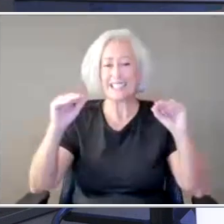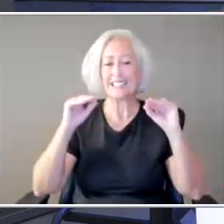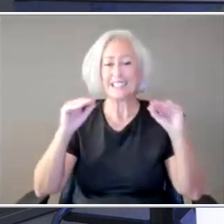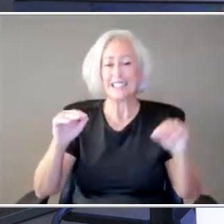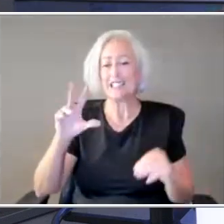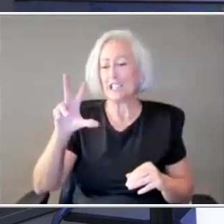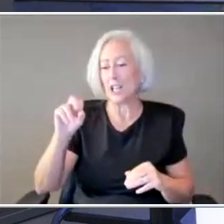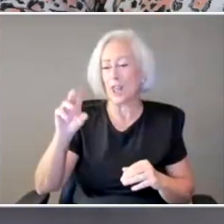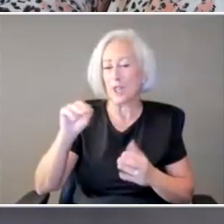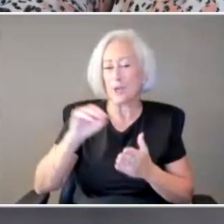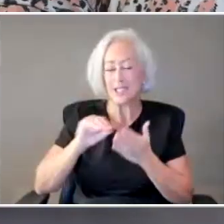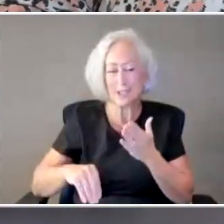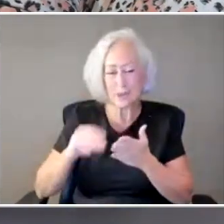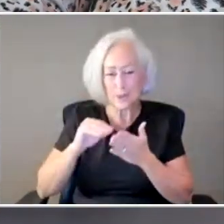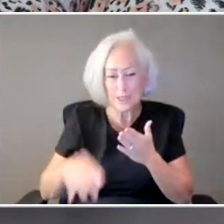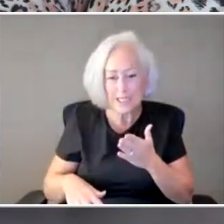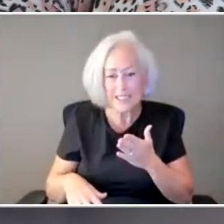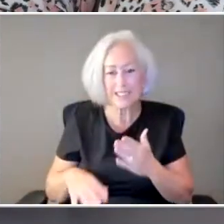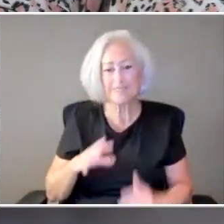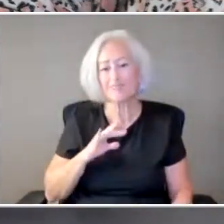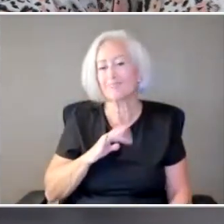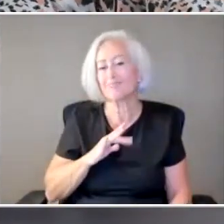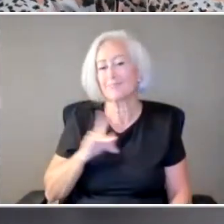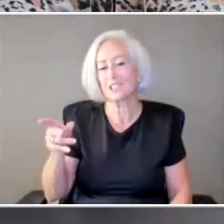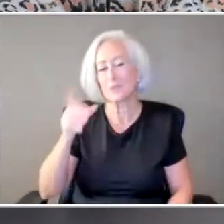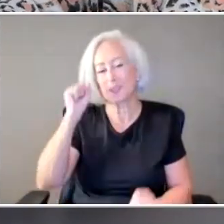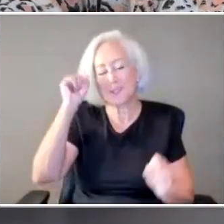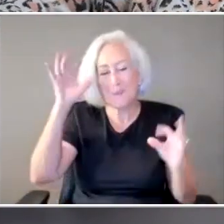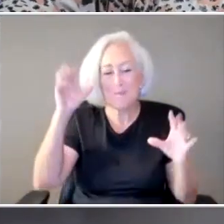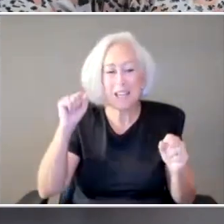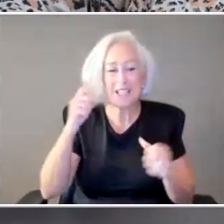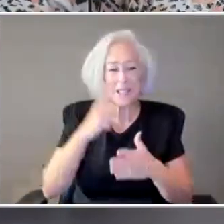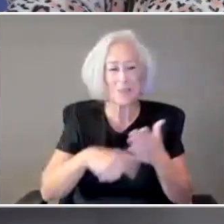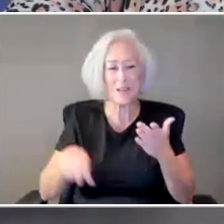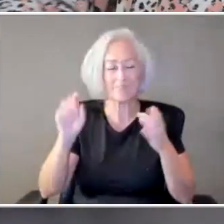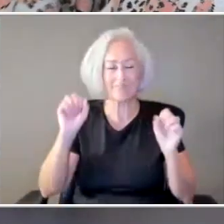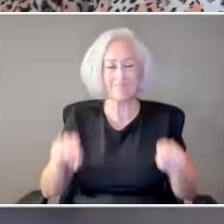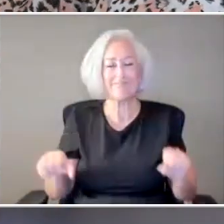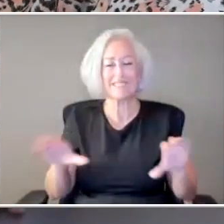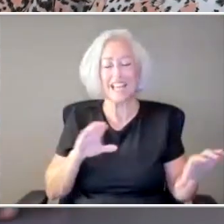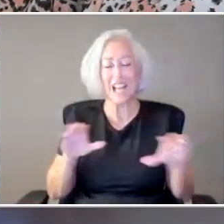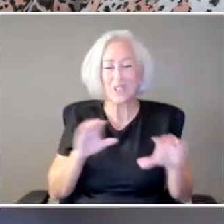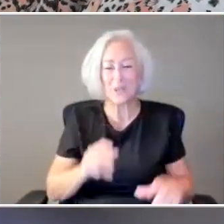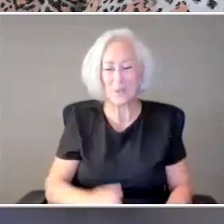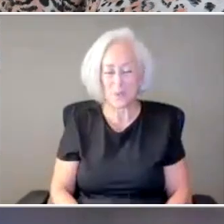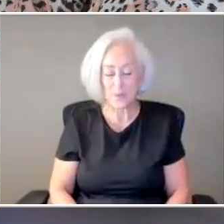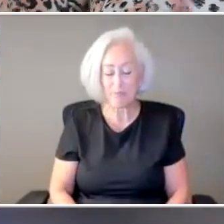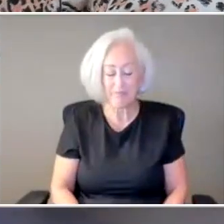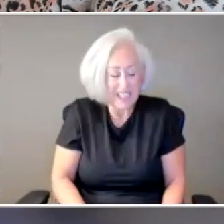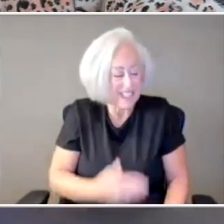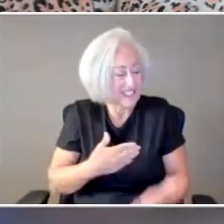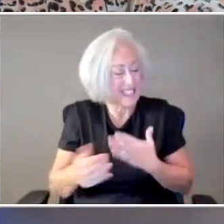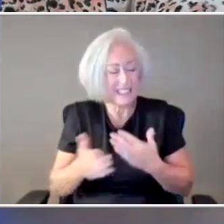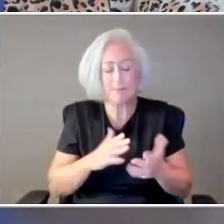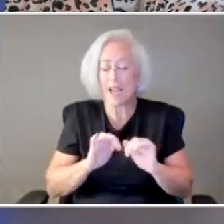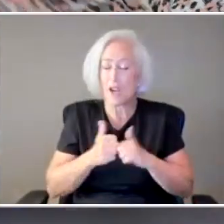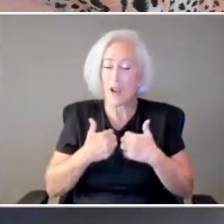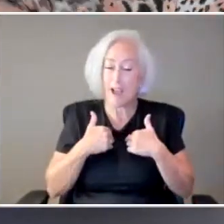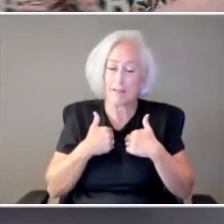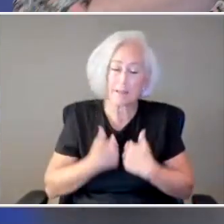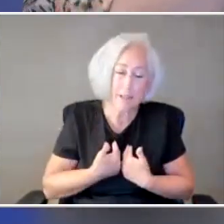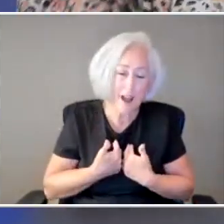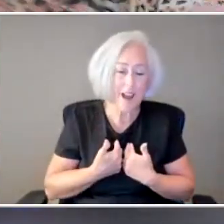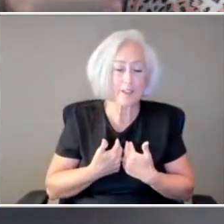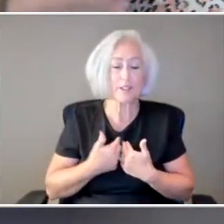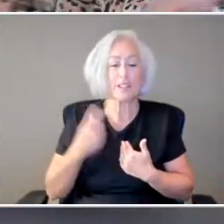So I mean, it was just amazing, like the things that she was capable of doing, and no matter how tired the treatments made her, she was